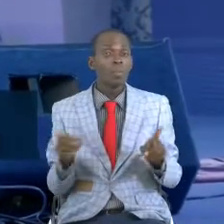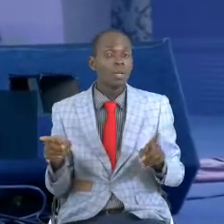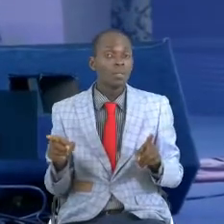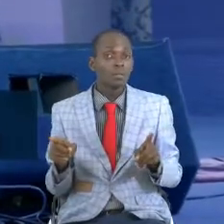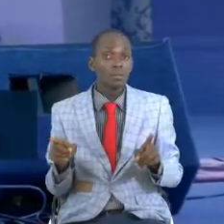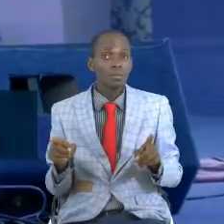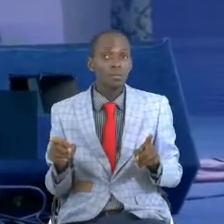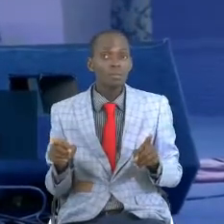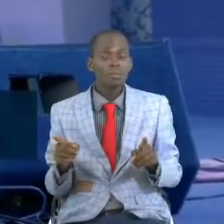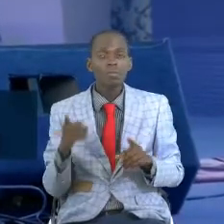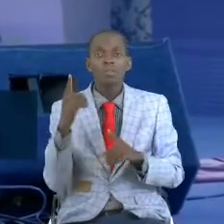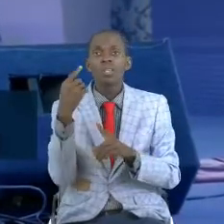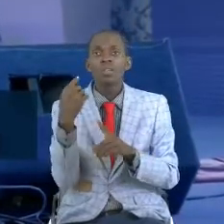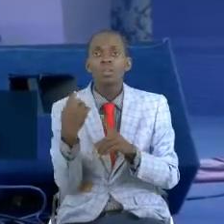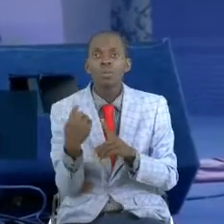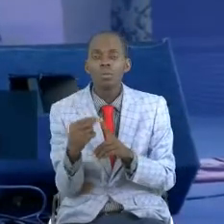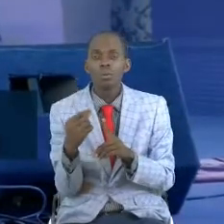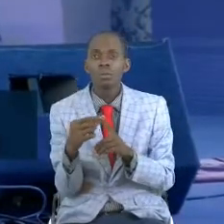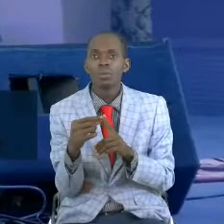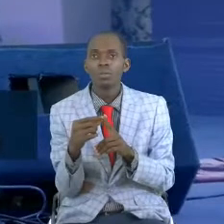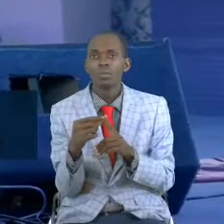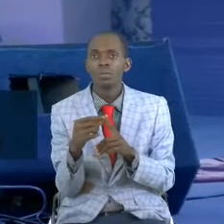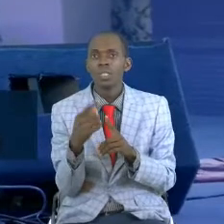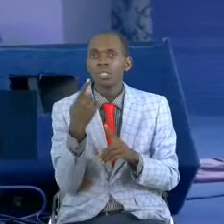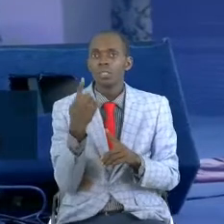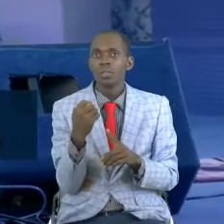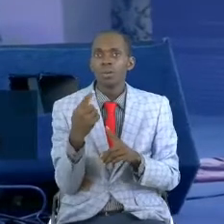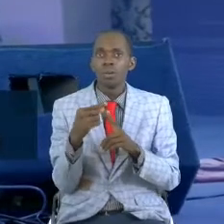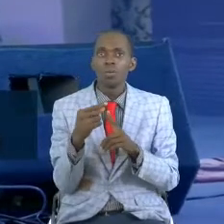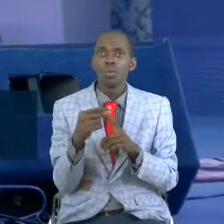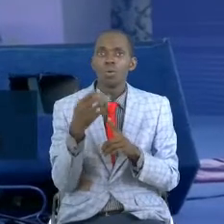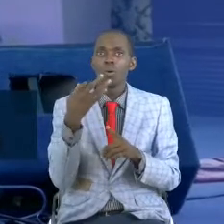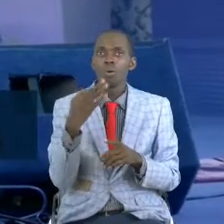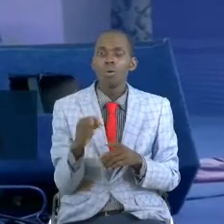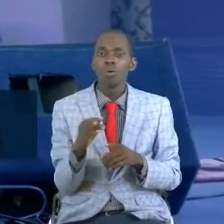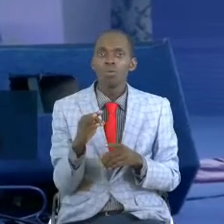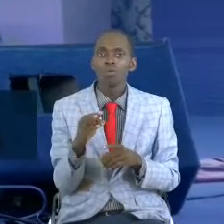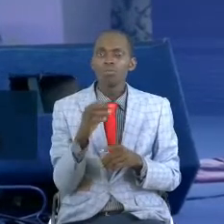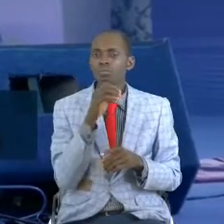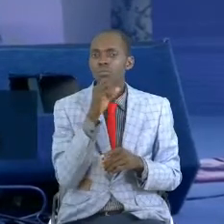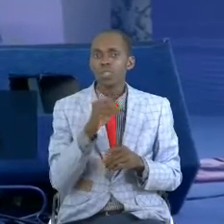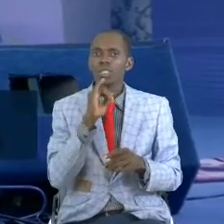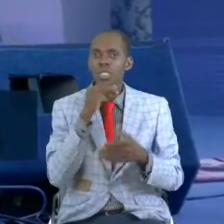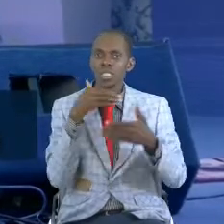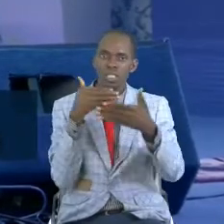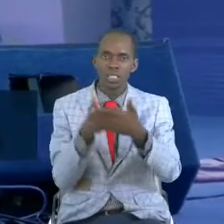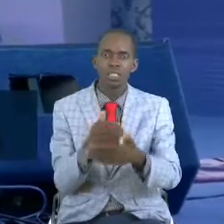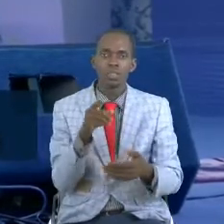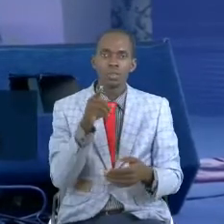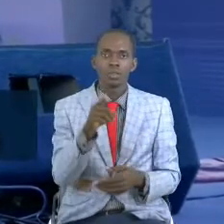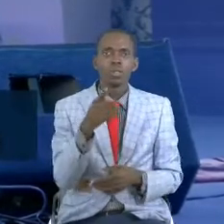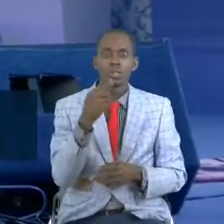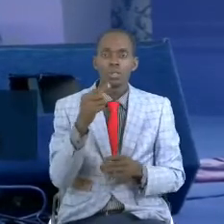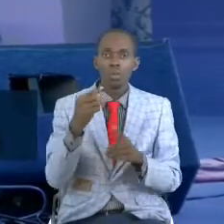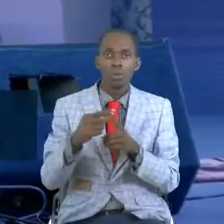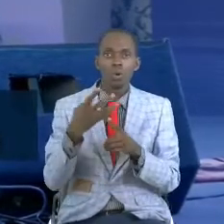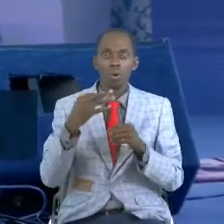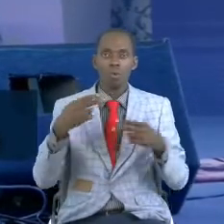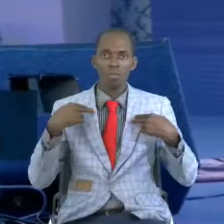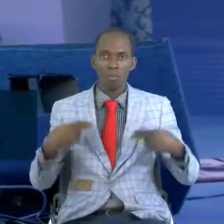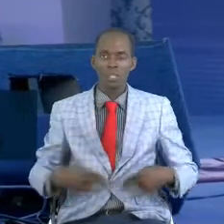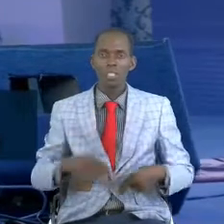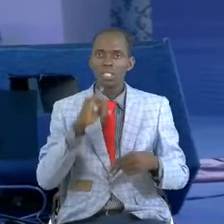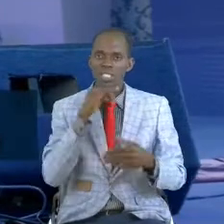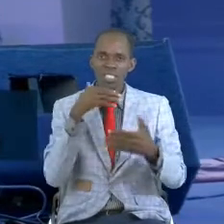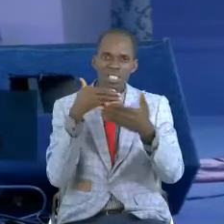word is nigh you. The word of hope is near you. The word of help is near you, and